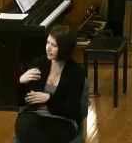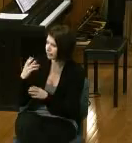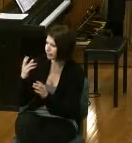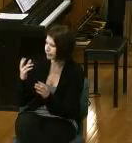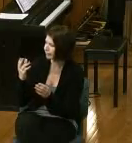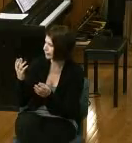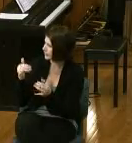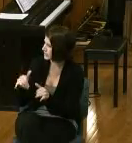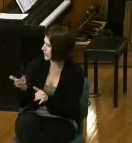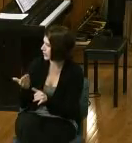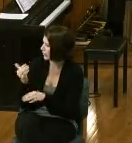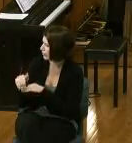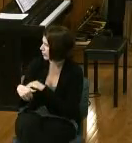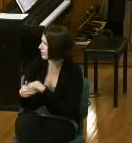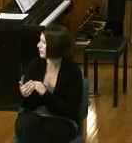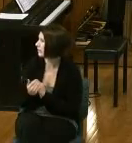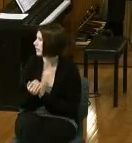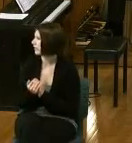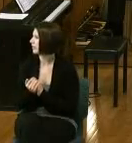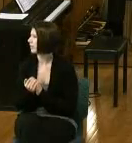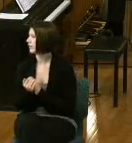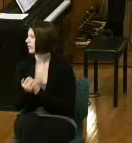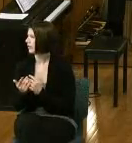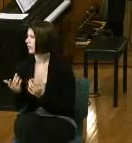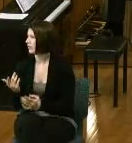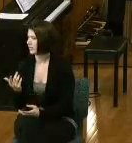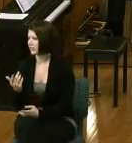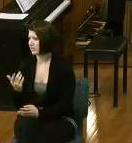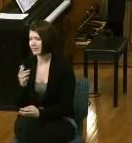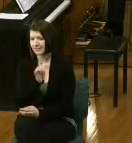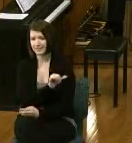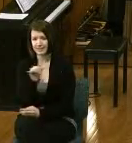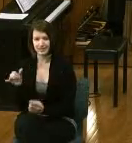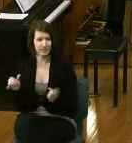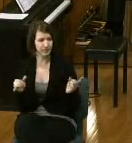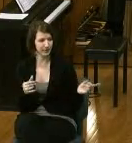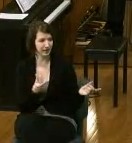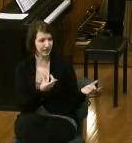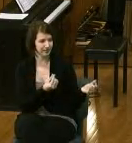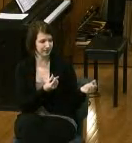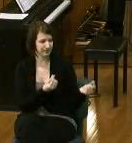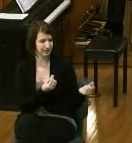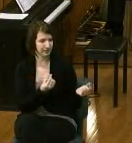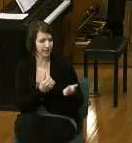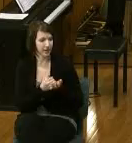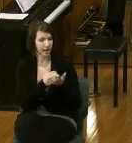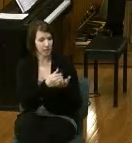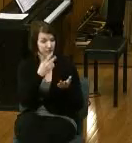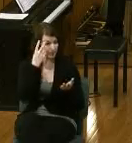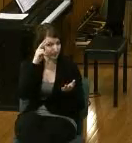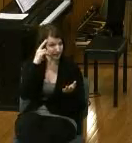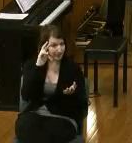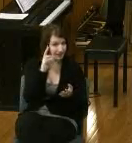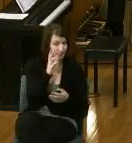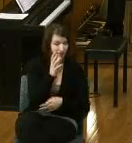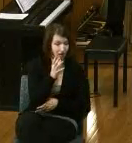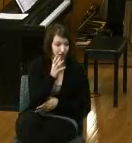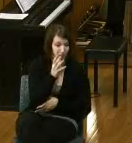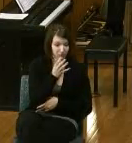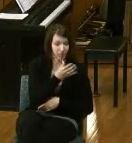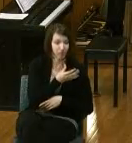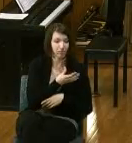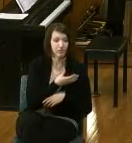You know, 150 years later, these youth did the same thing for that Mexican mother and children, and they'll never see